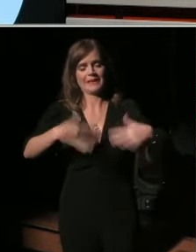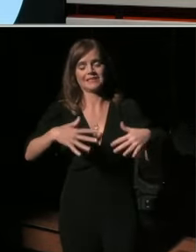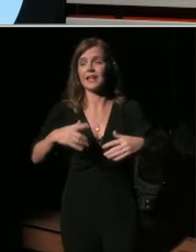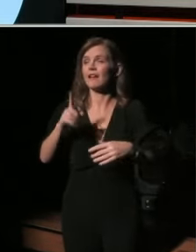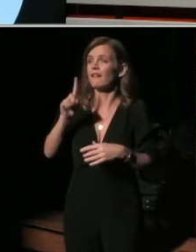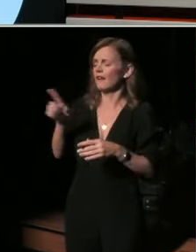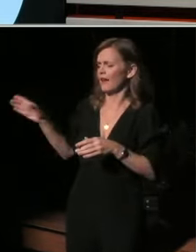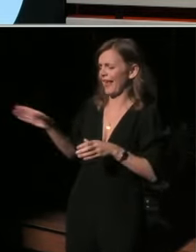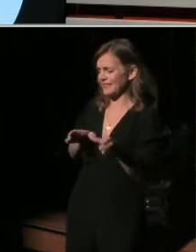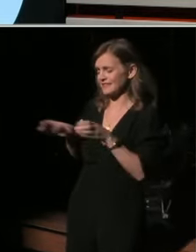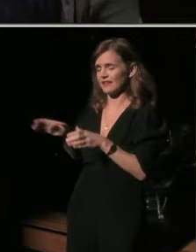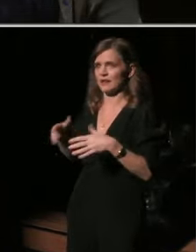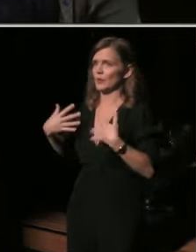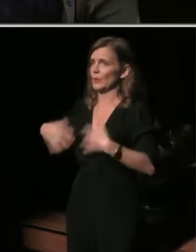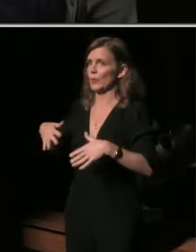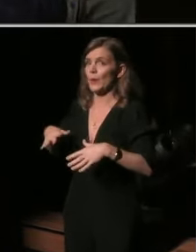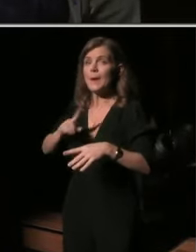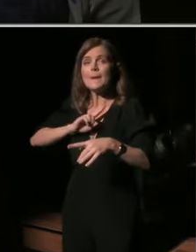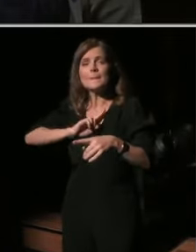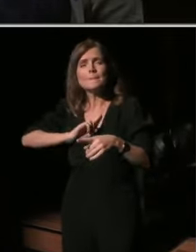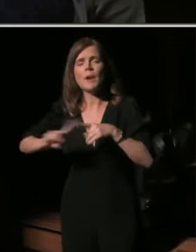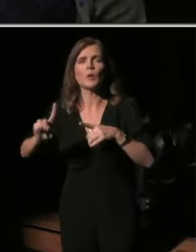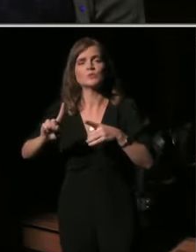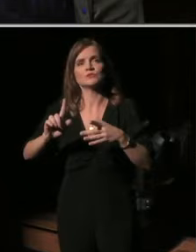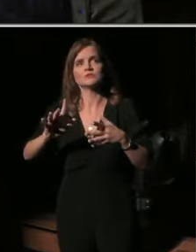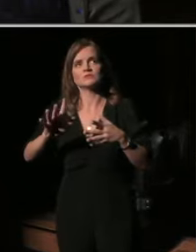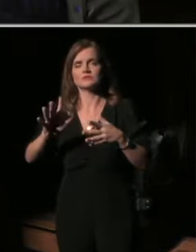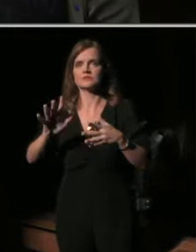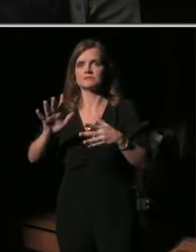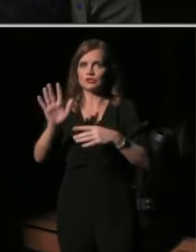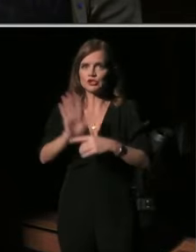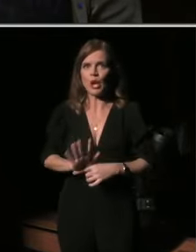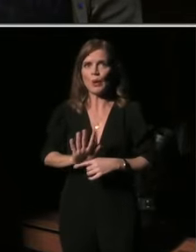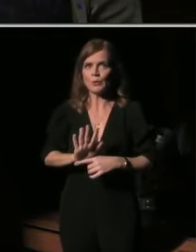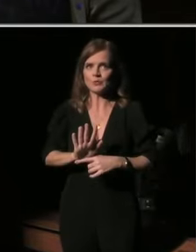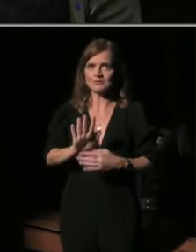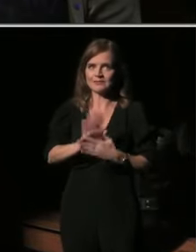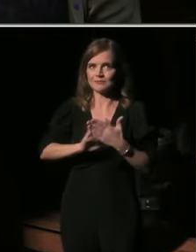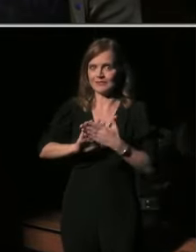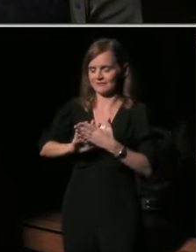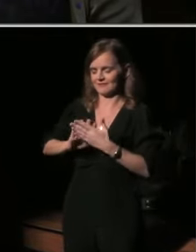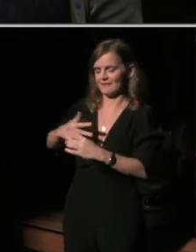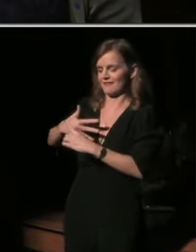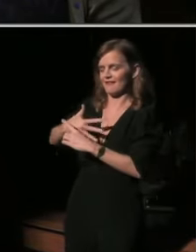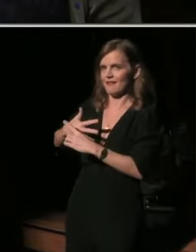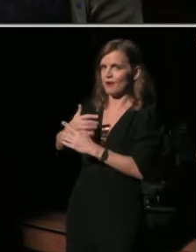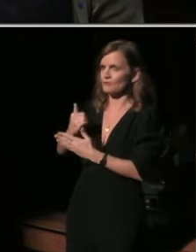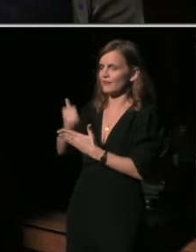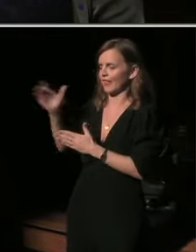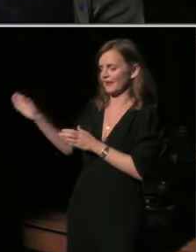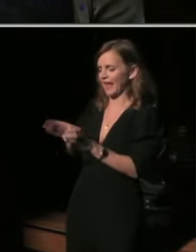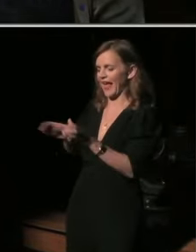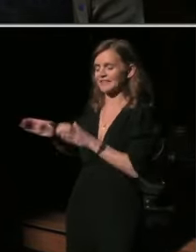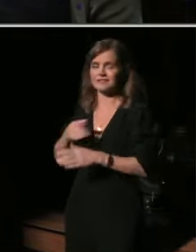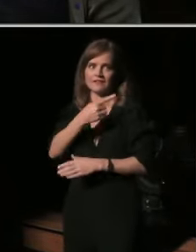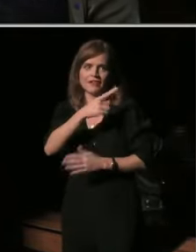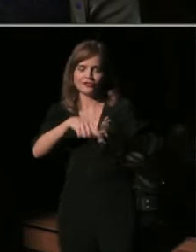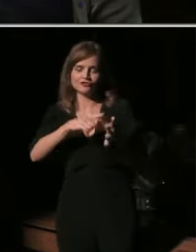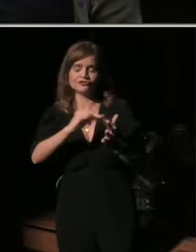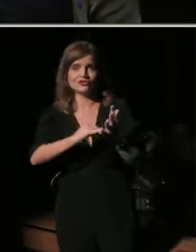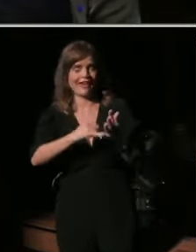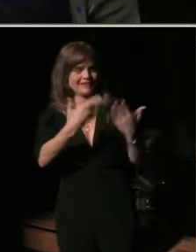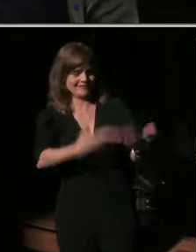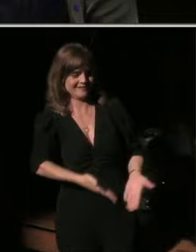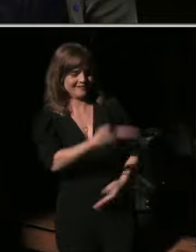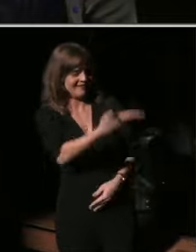sorry, but most shows, the best shows, are brilliantly cast. And Jess, she